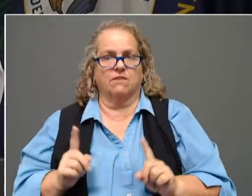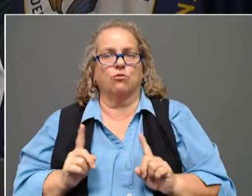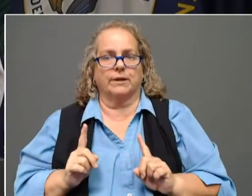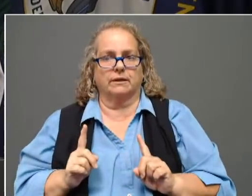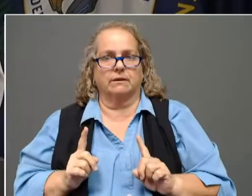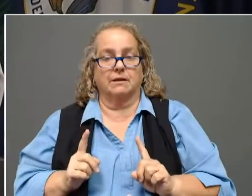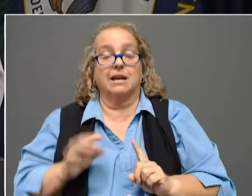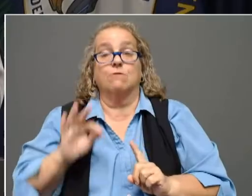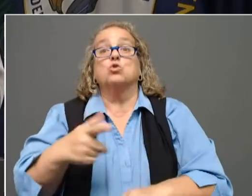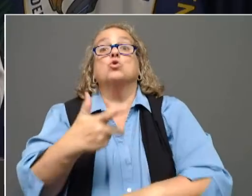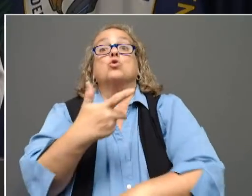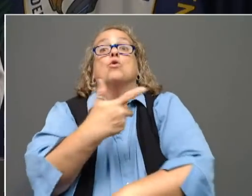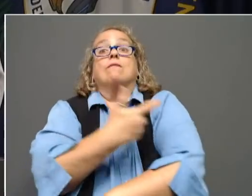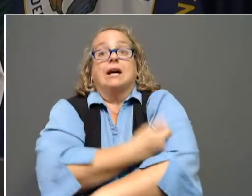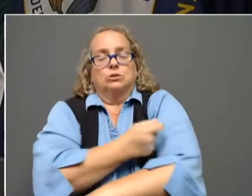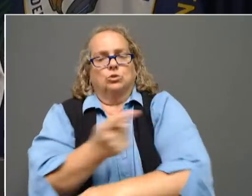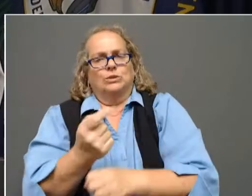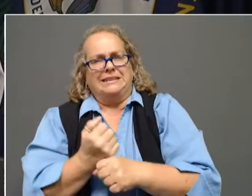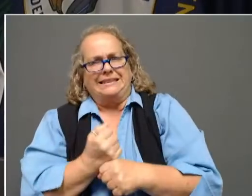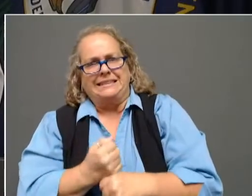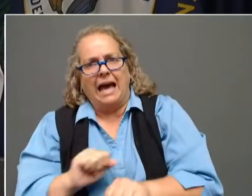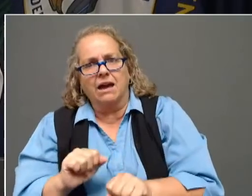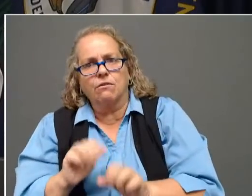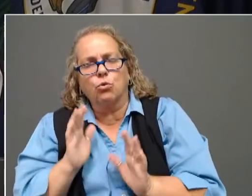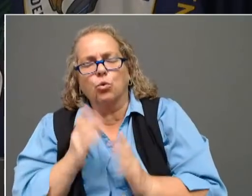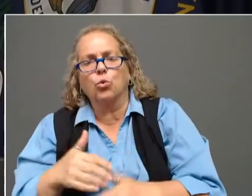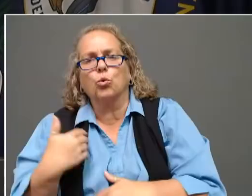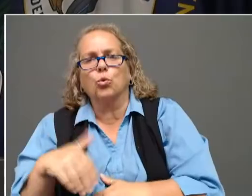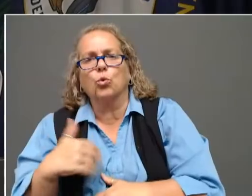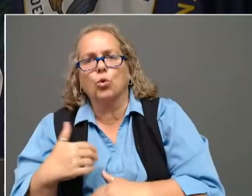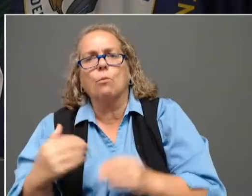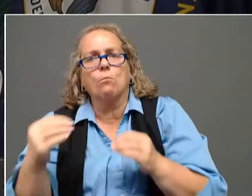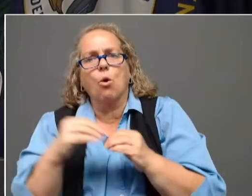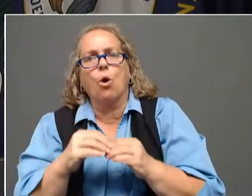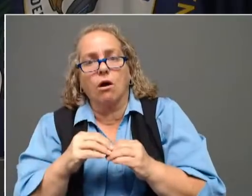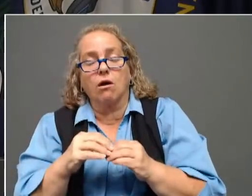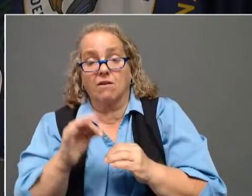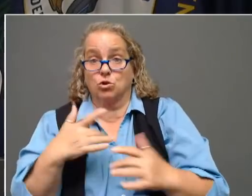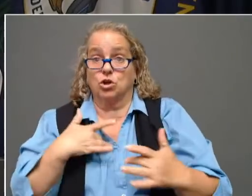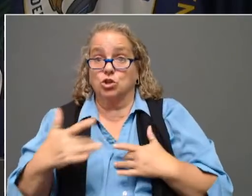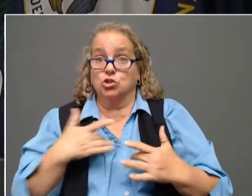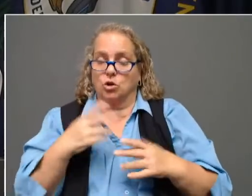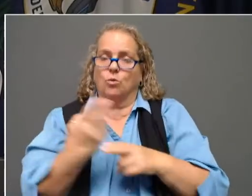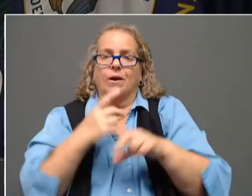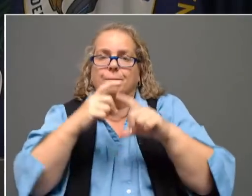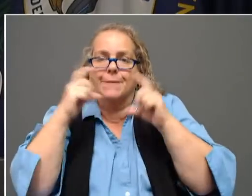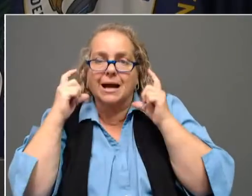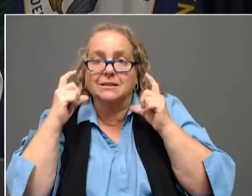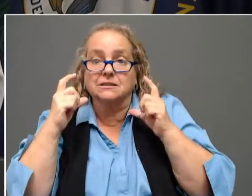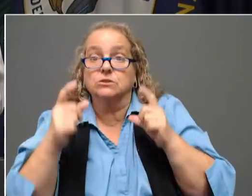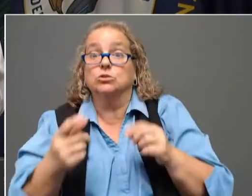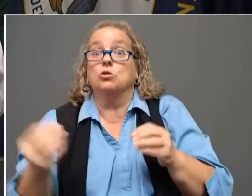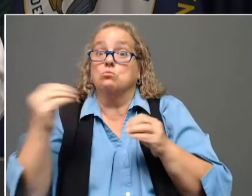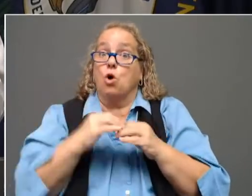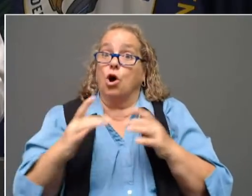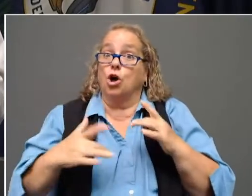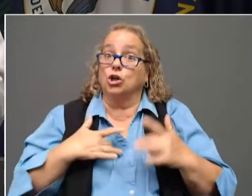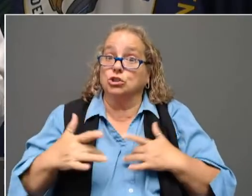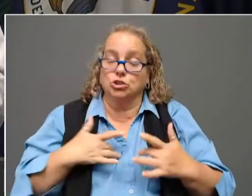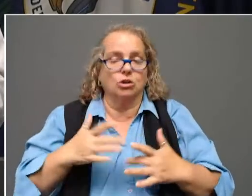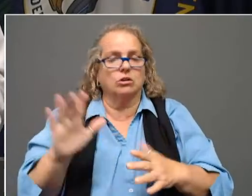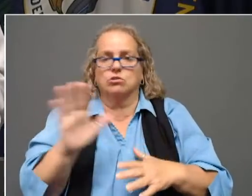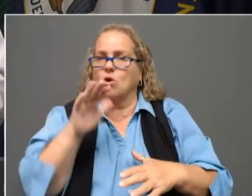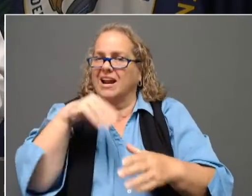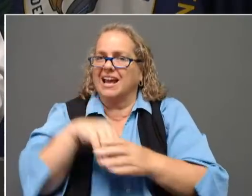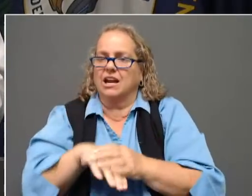safer. If you still have concerns, wear a mask. If you're still concerned, stay away from crowded indoor spaces. If you're